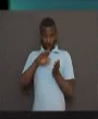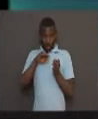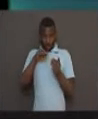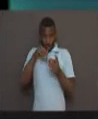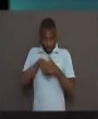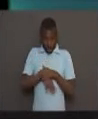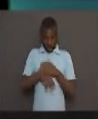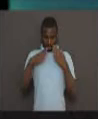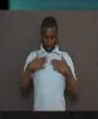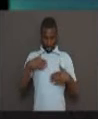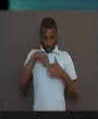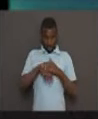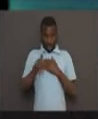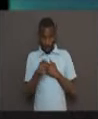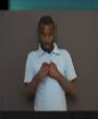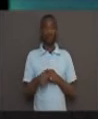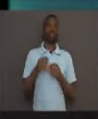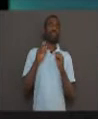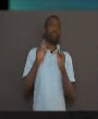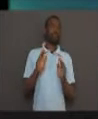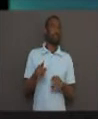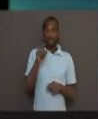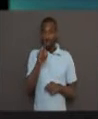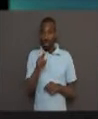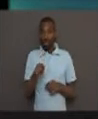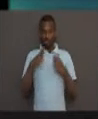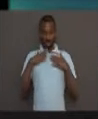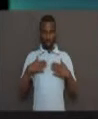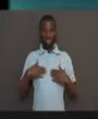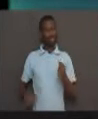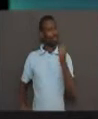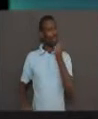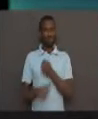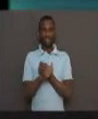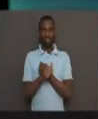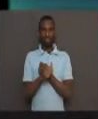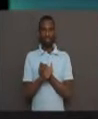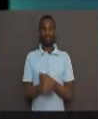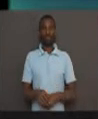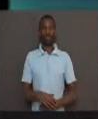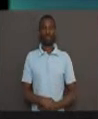more damage than beta or gamma emissions.